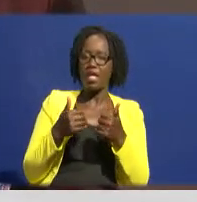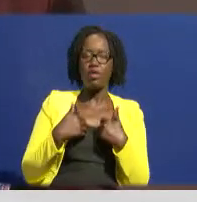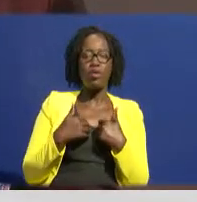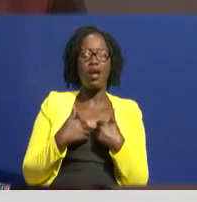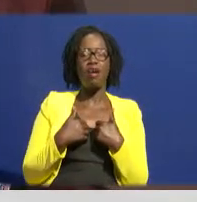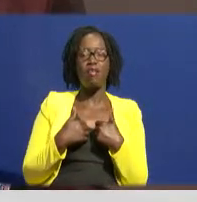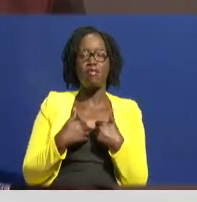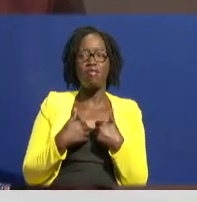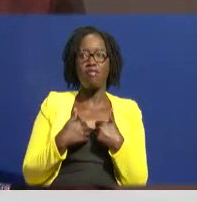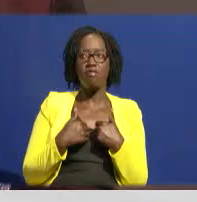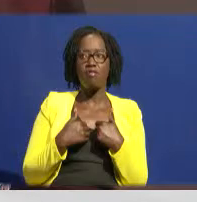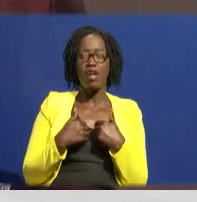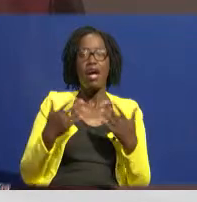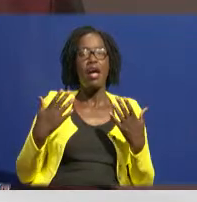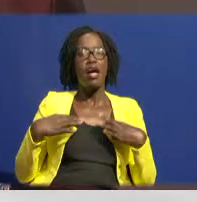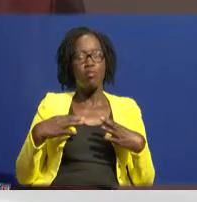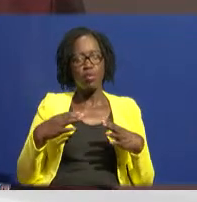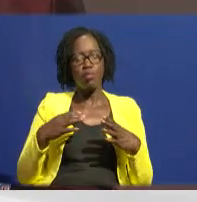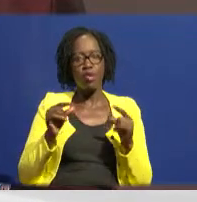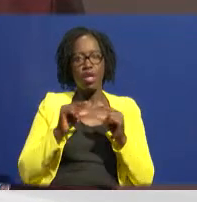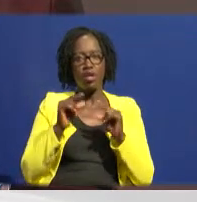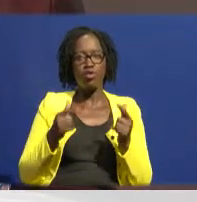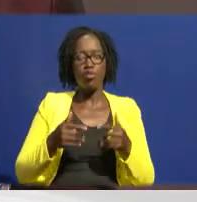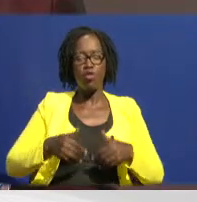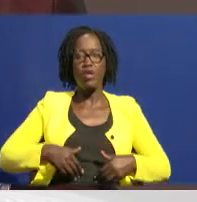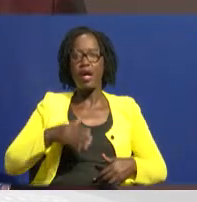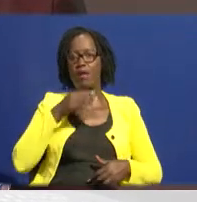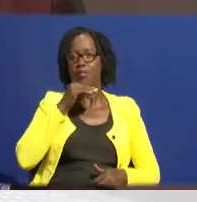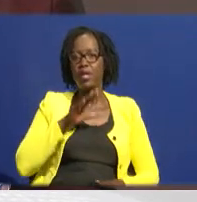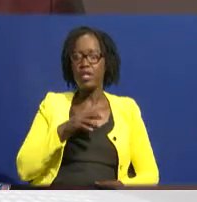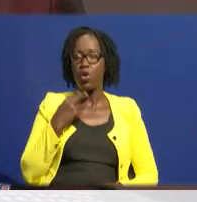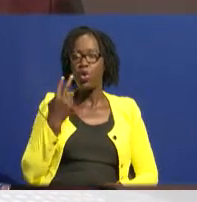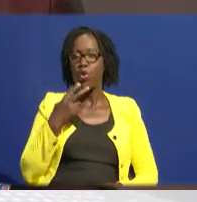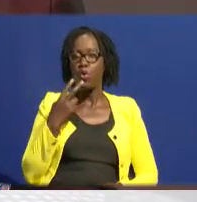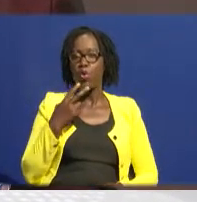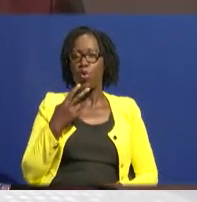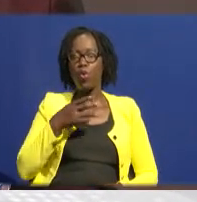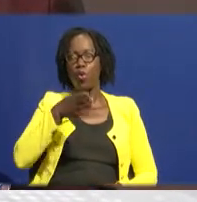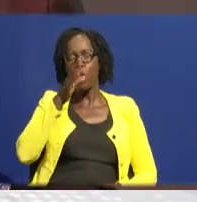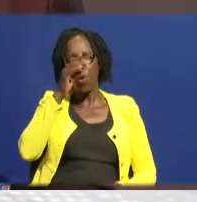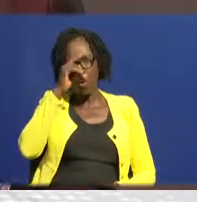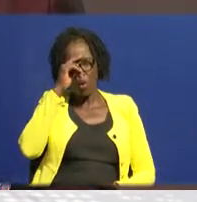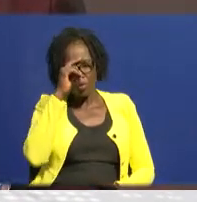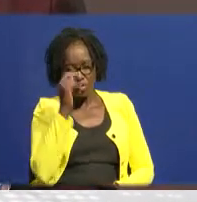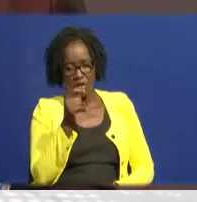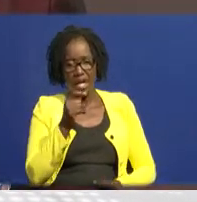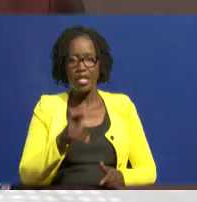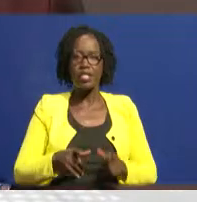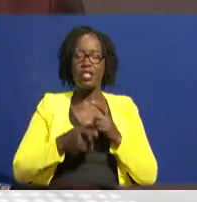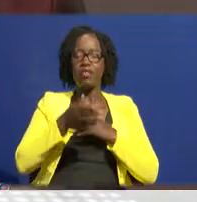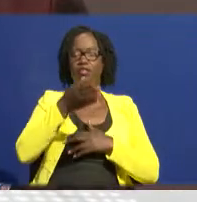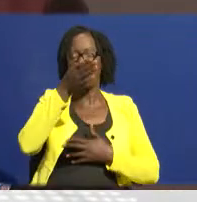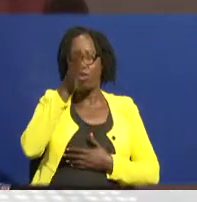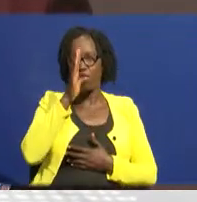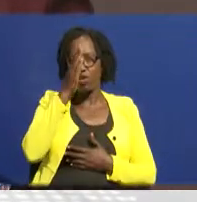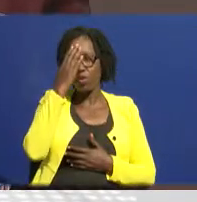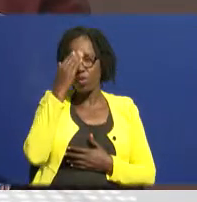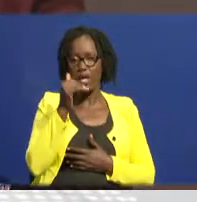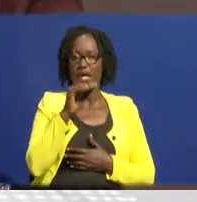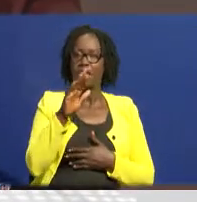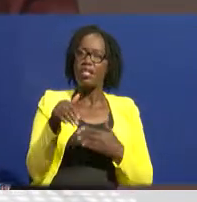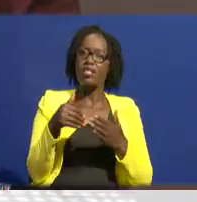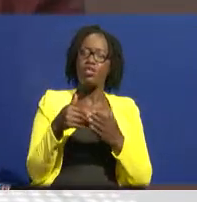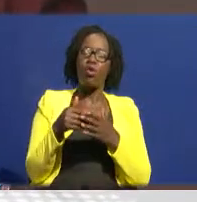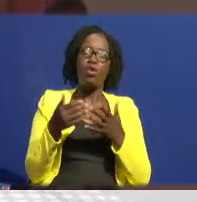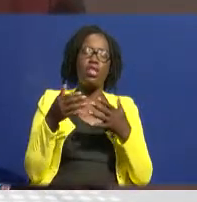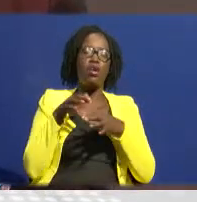have a group of young men who are fearing God and living for God. Okay. Because it all